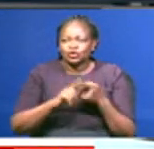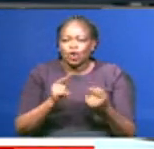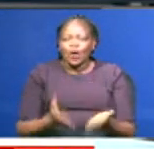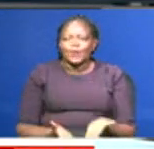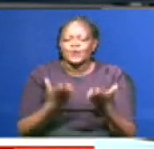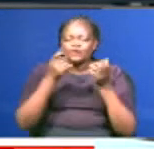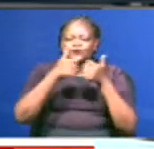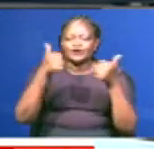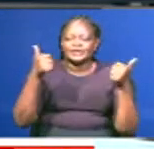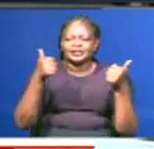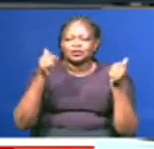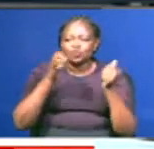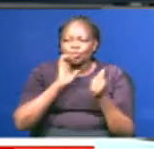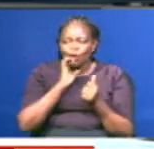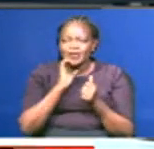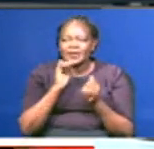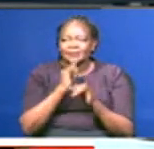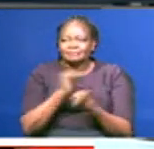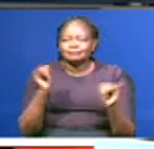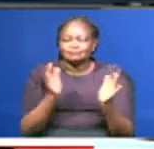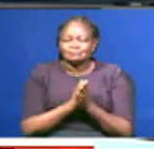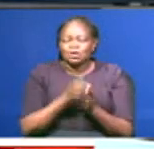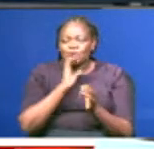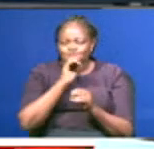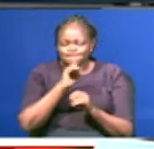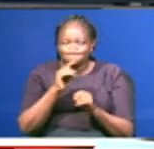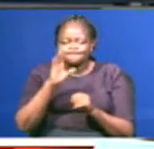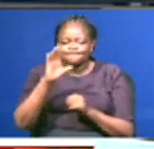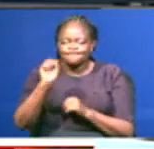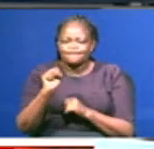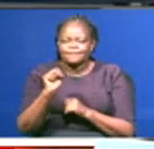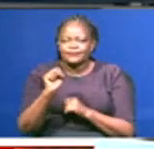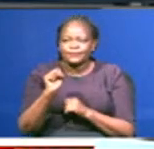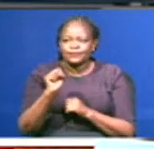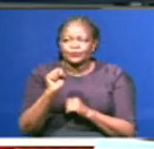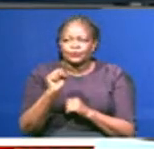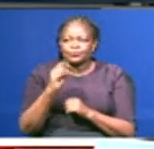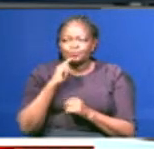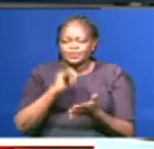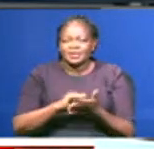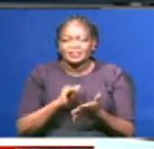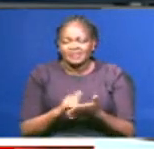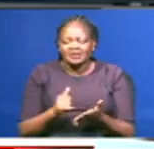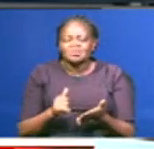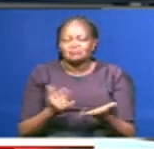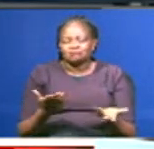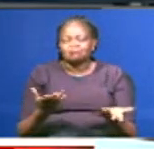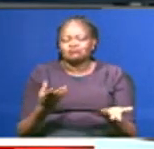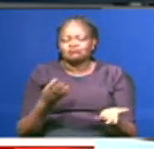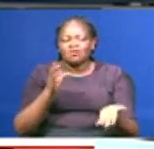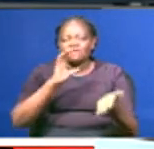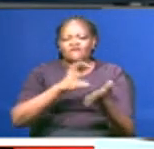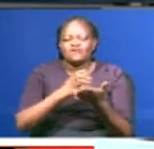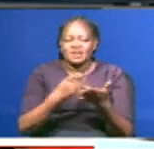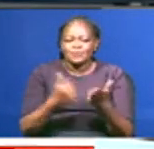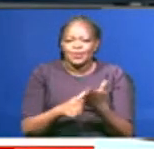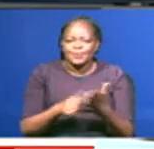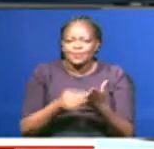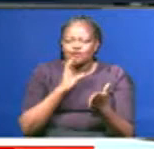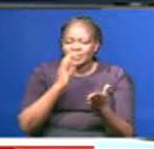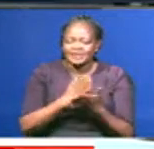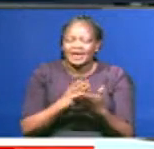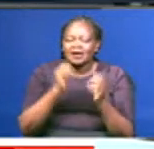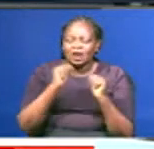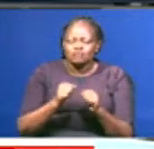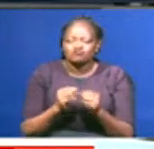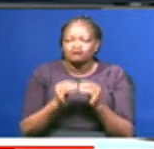efficiency. Water, Sanitary and Irrigation Cabinet Secretary Alice Wahome says that huge funding gap in the water sector can only be